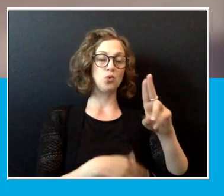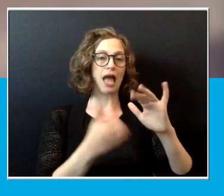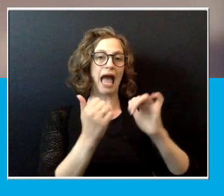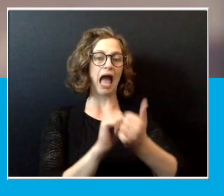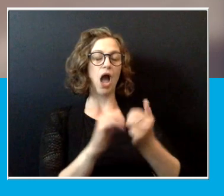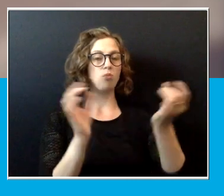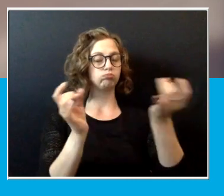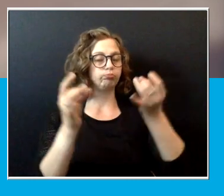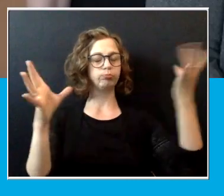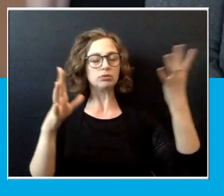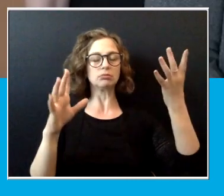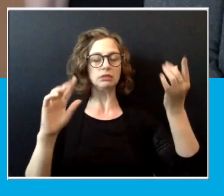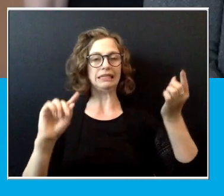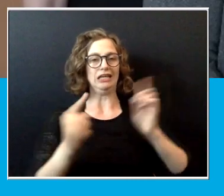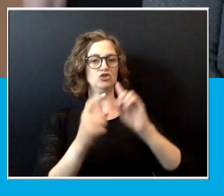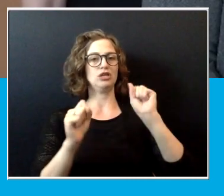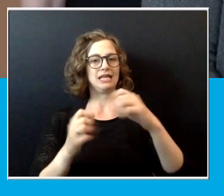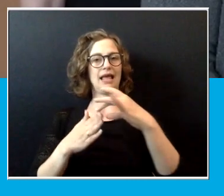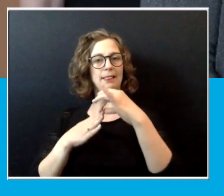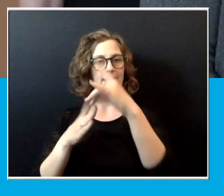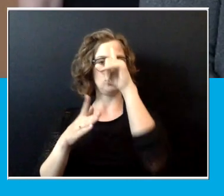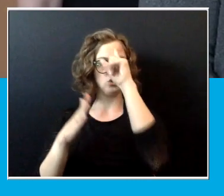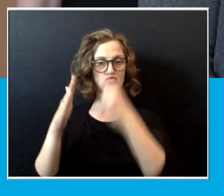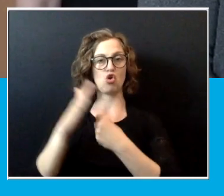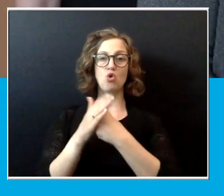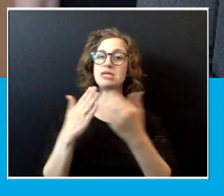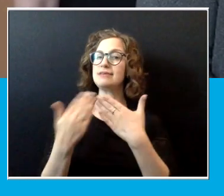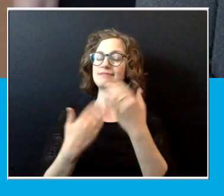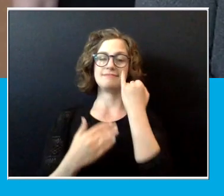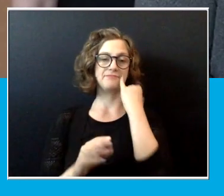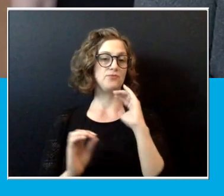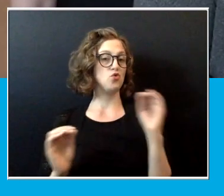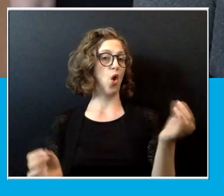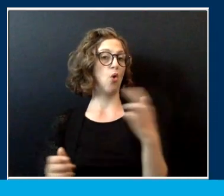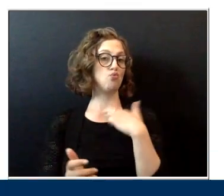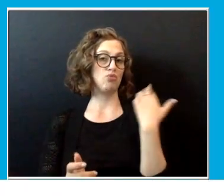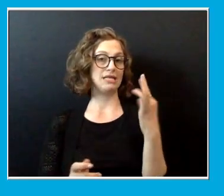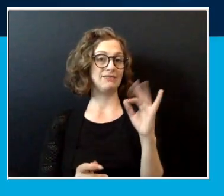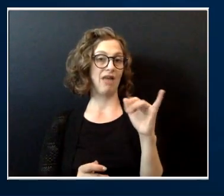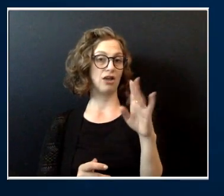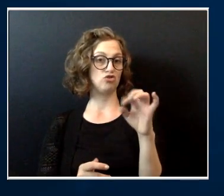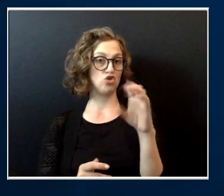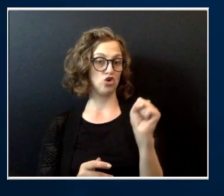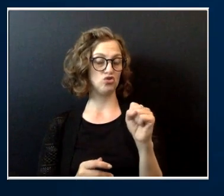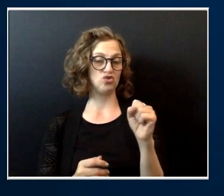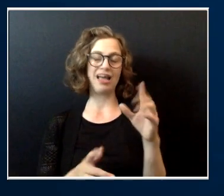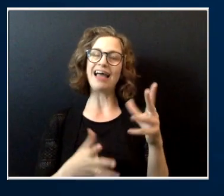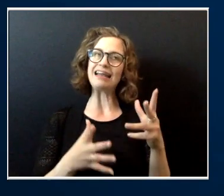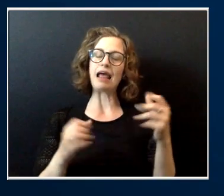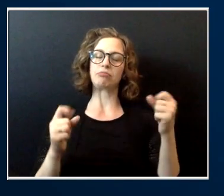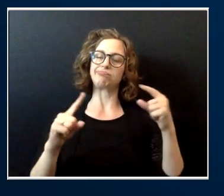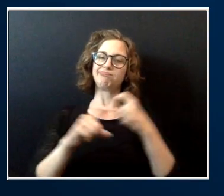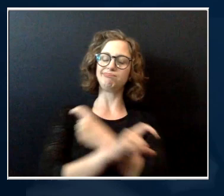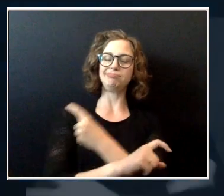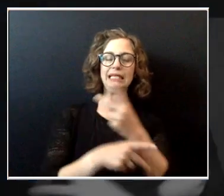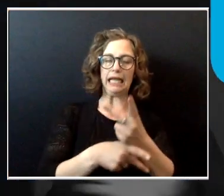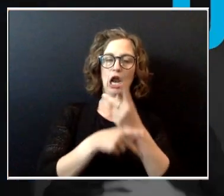strokes, even in people with no risk factors. Plus the multifaceted care required for recovery. Friday at 8.